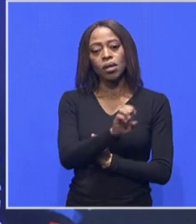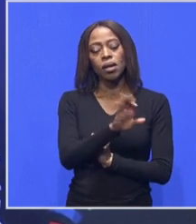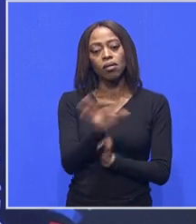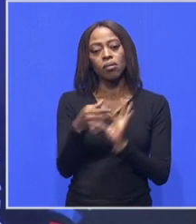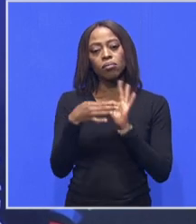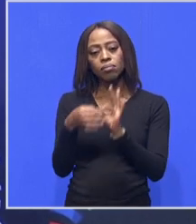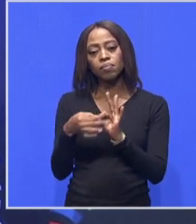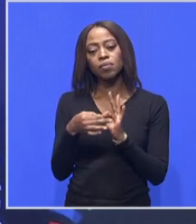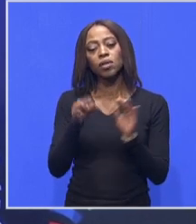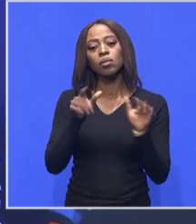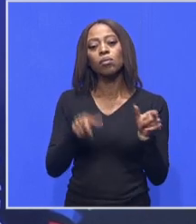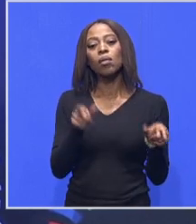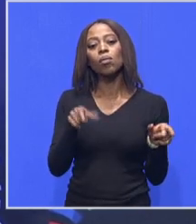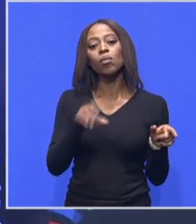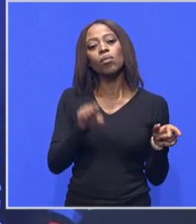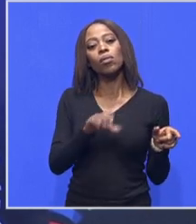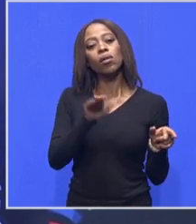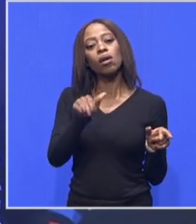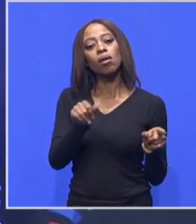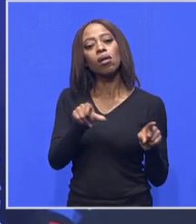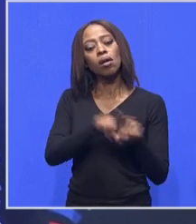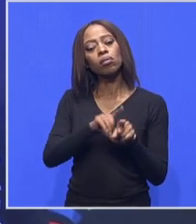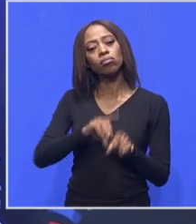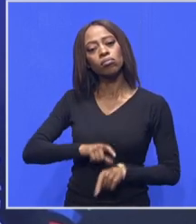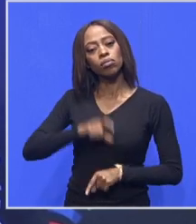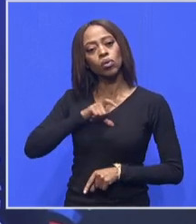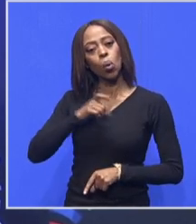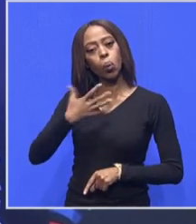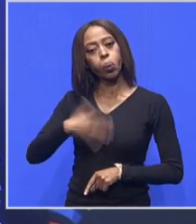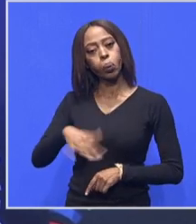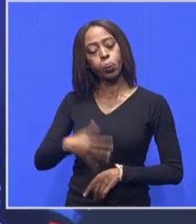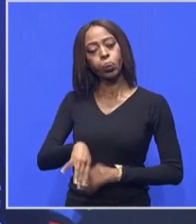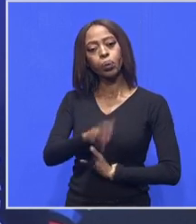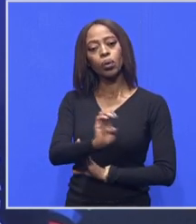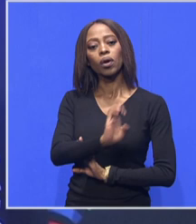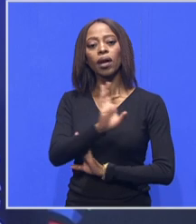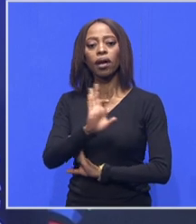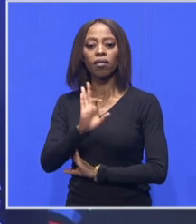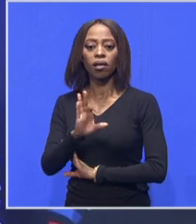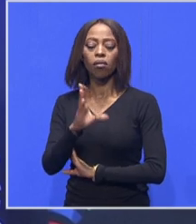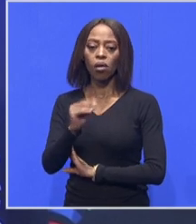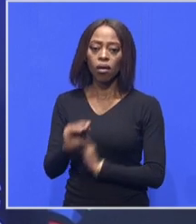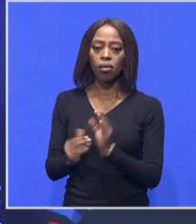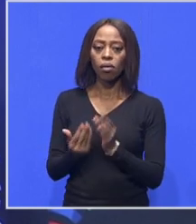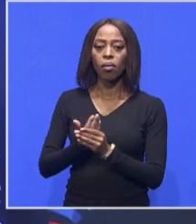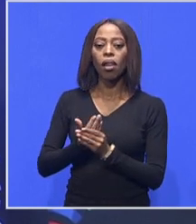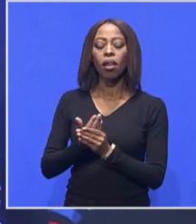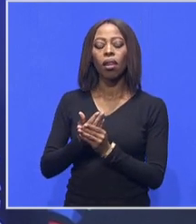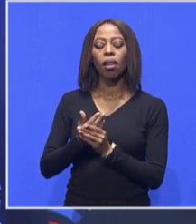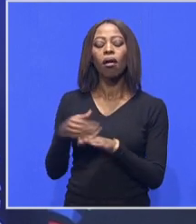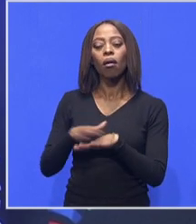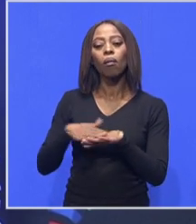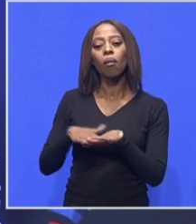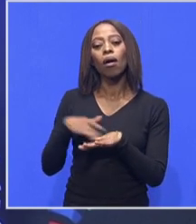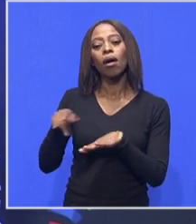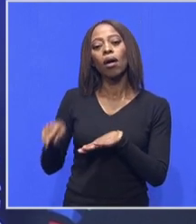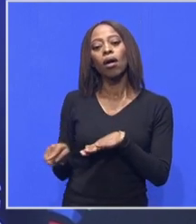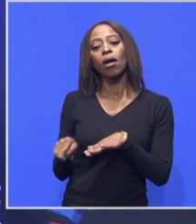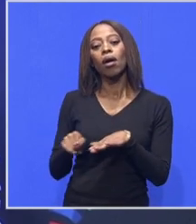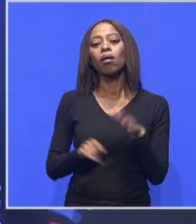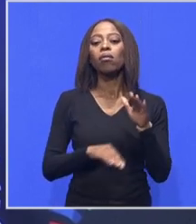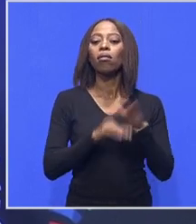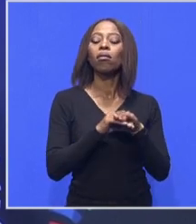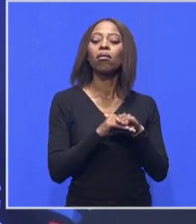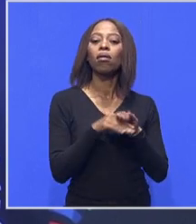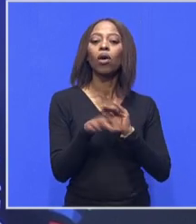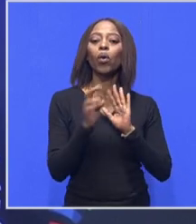with the people of South Africa. And we are confident that the EFF will at a bare minimum be the official opposition in South Africa and at a bare maximum rule this